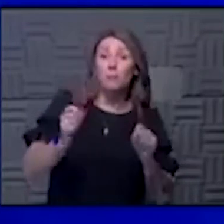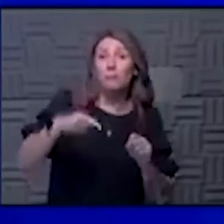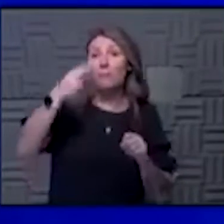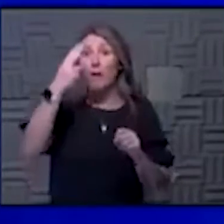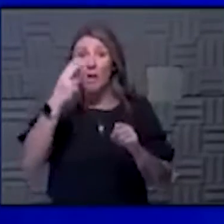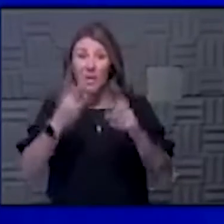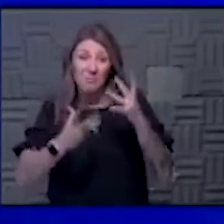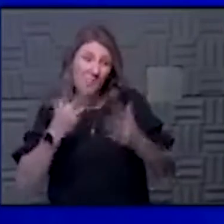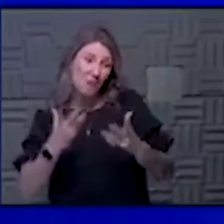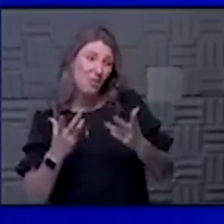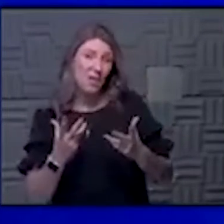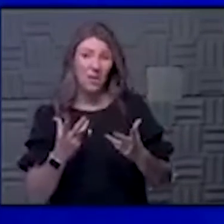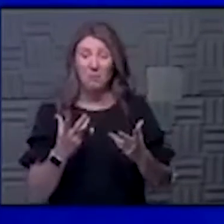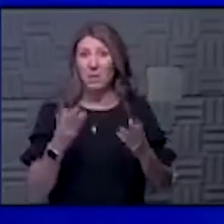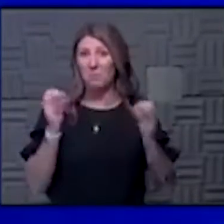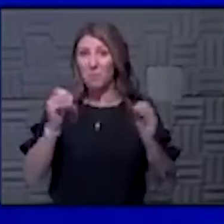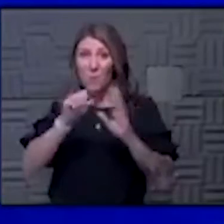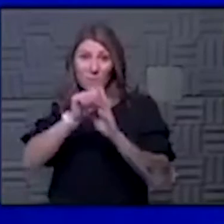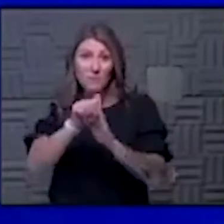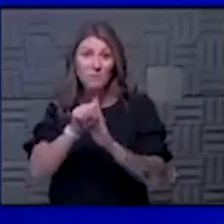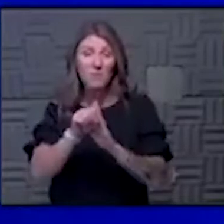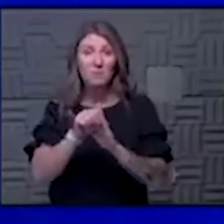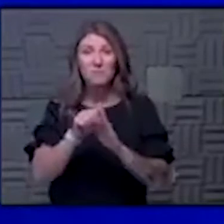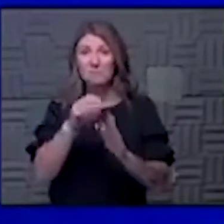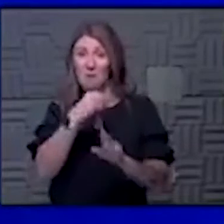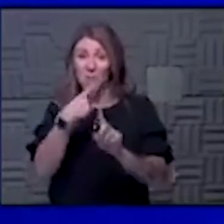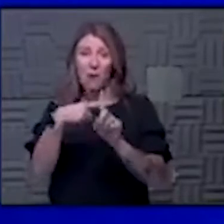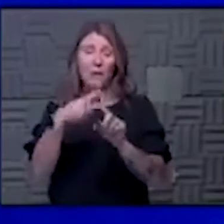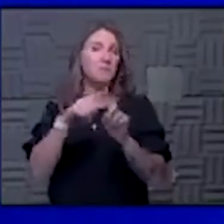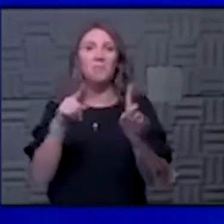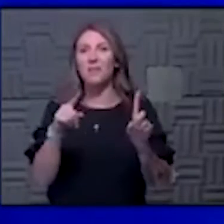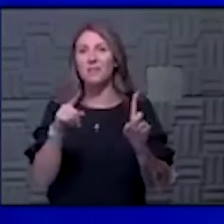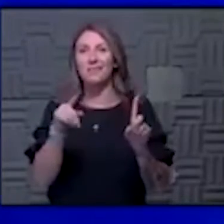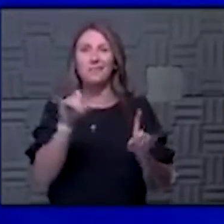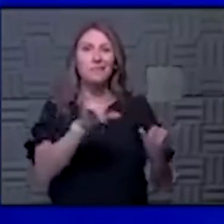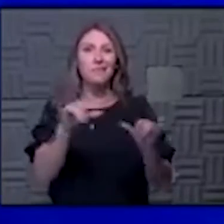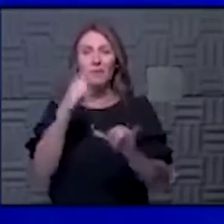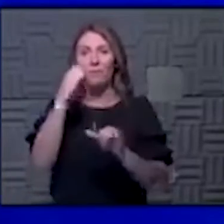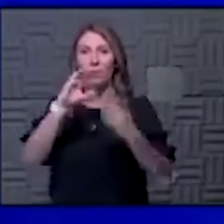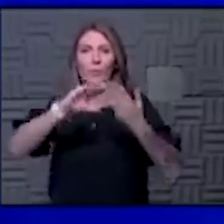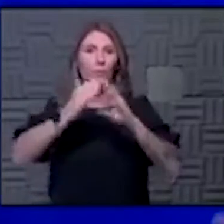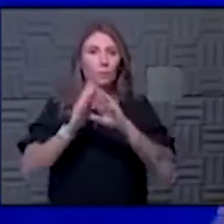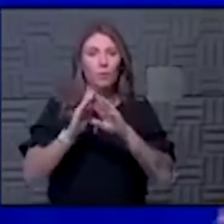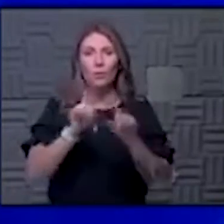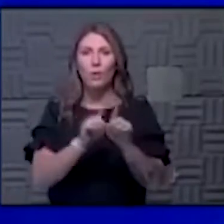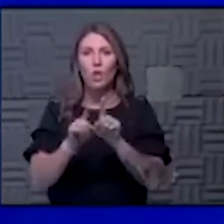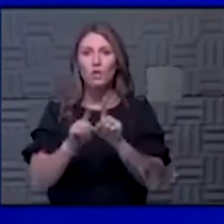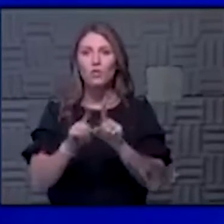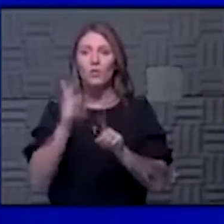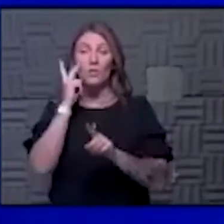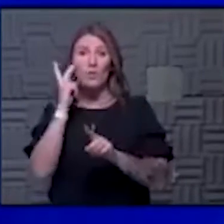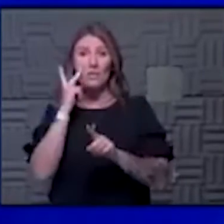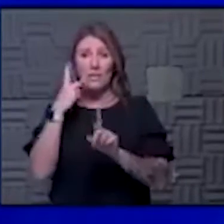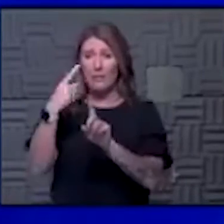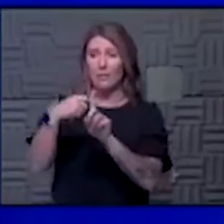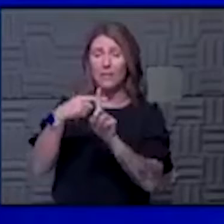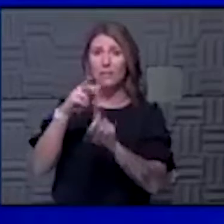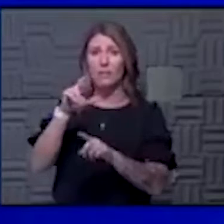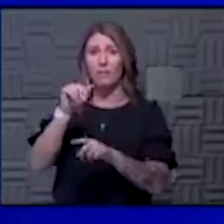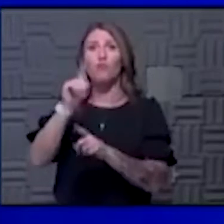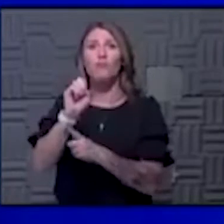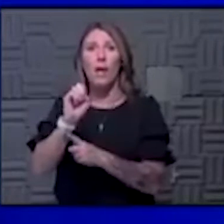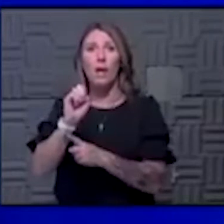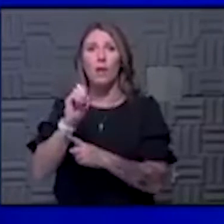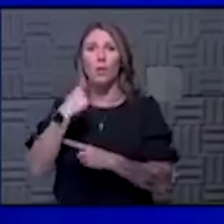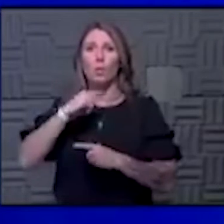be asymptomatic and have been positive, but that same statement's true for the community. So if you just look at the positivity rate, we're lower than the